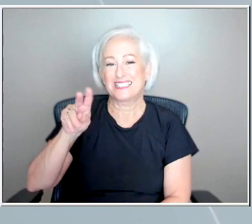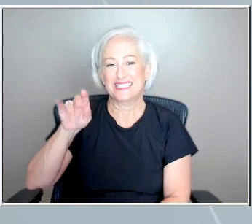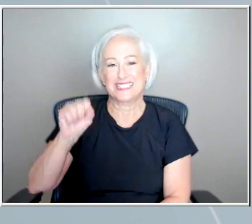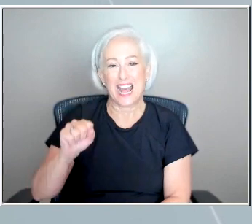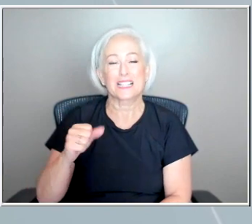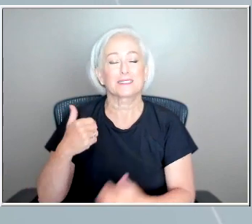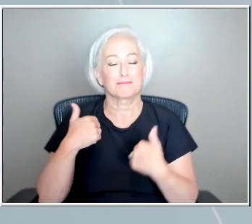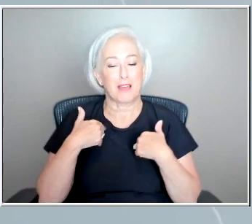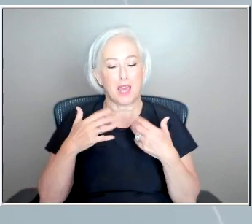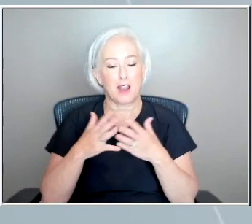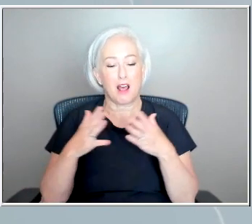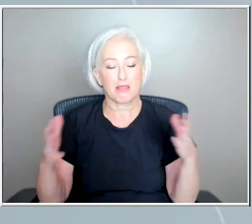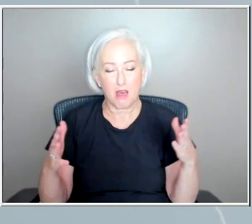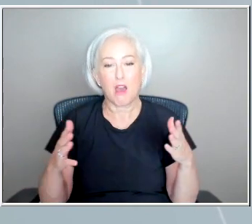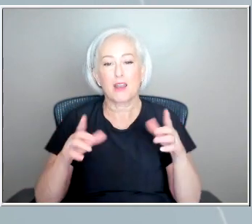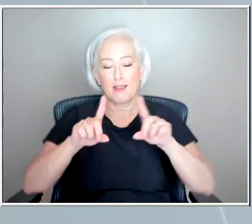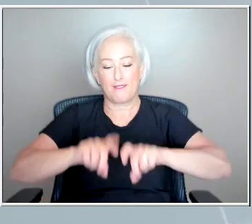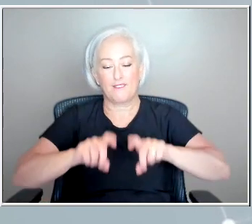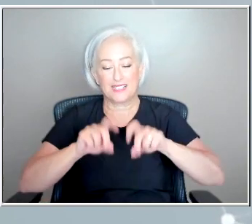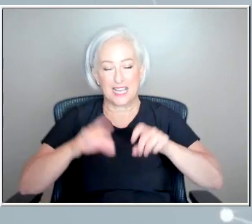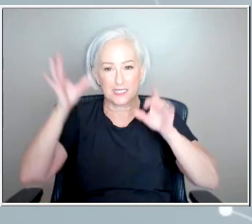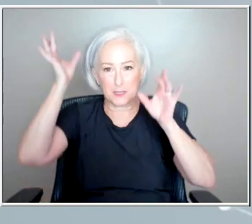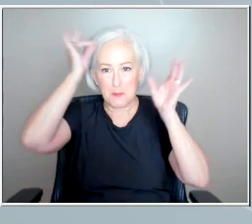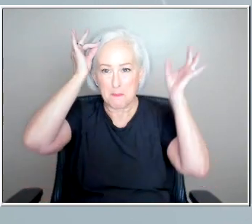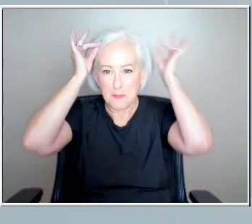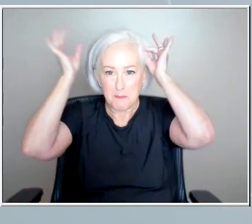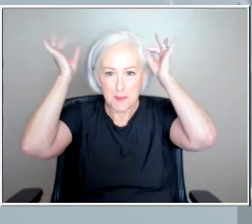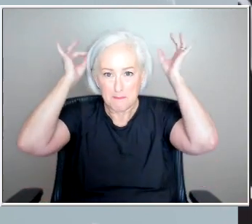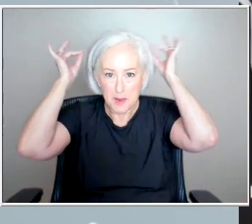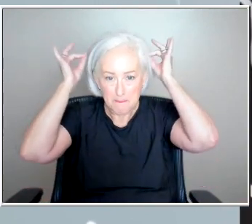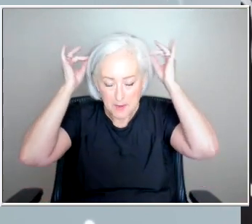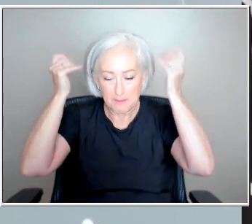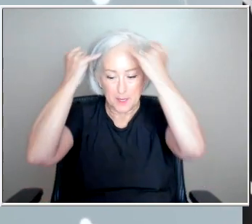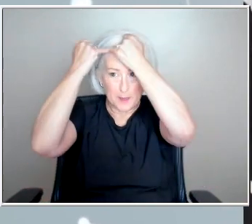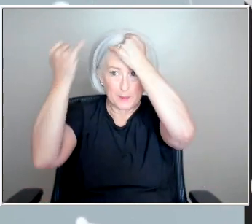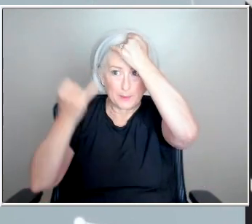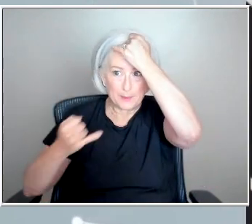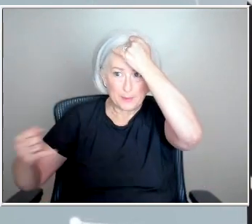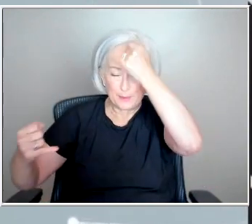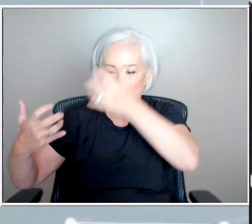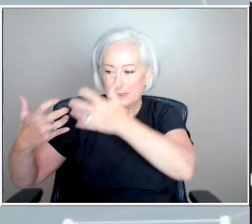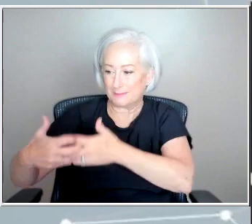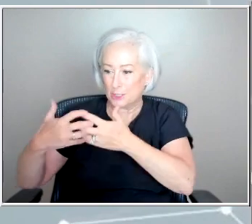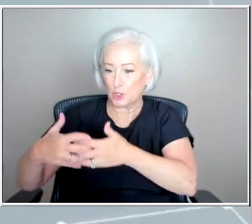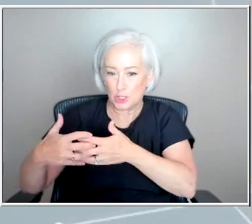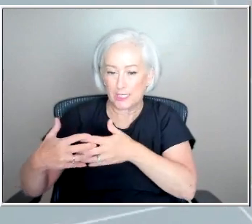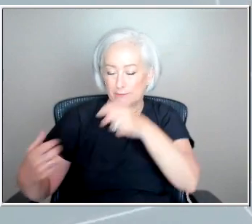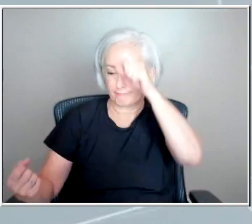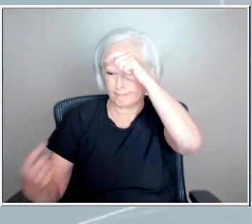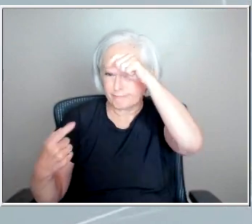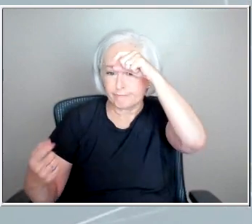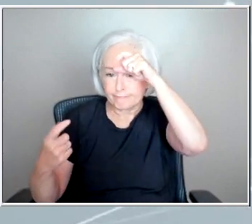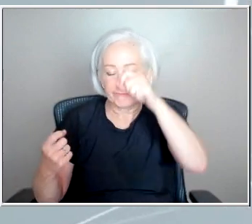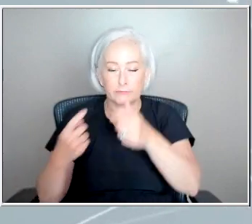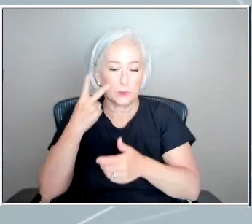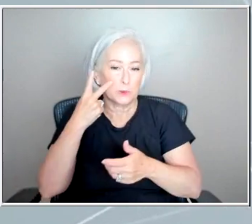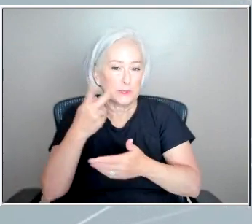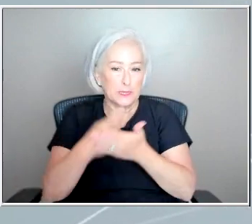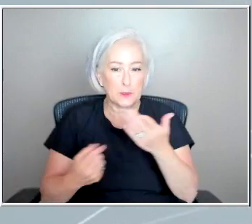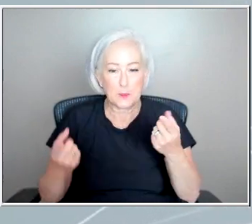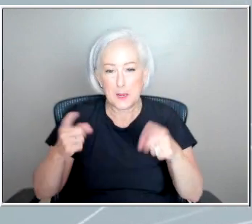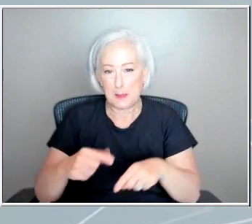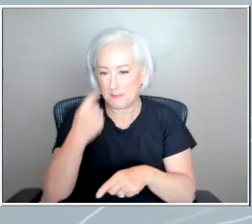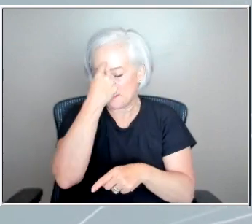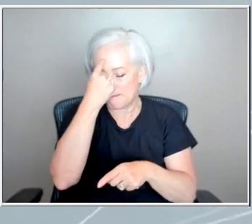before measuring her brain activity. Have those helped doctors understand kind of what's going on in the brain?